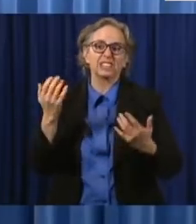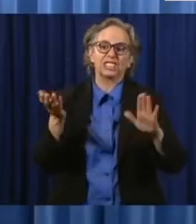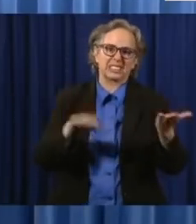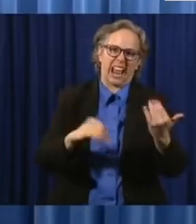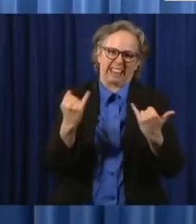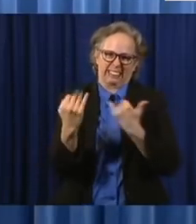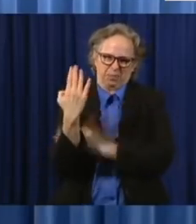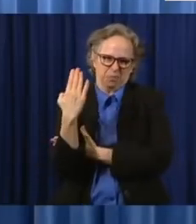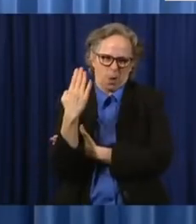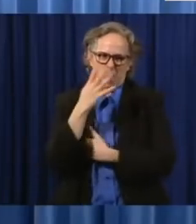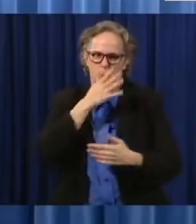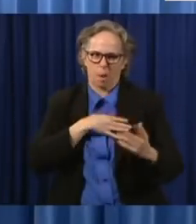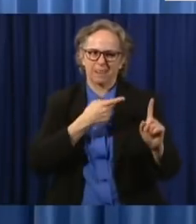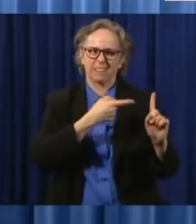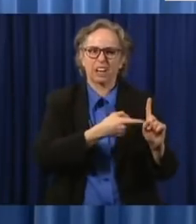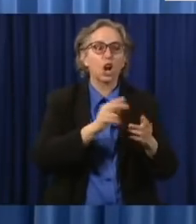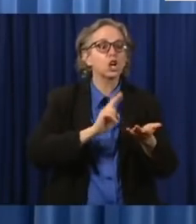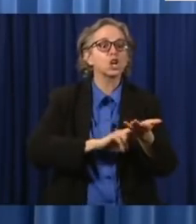her family.